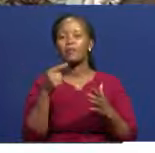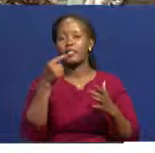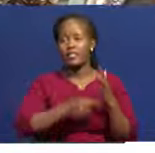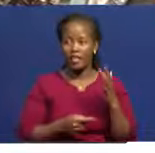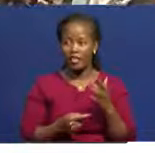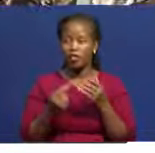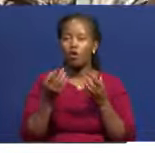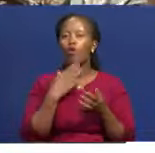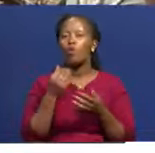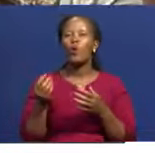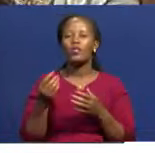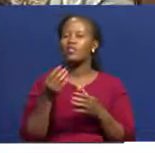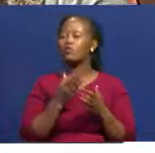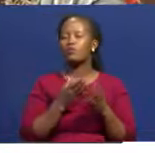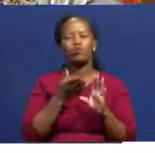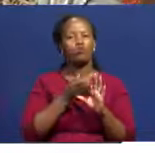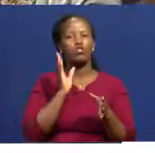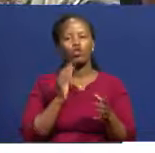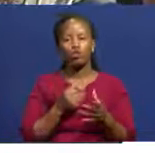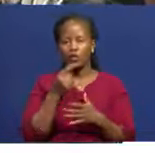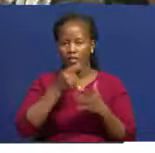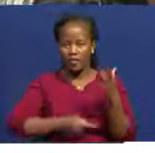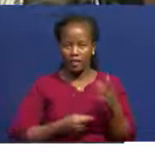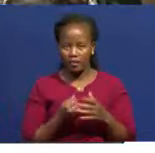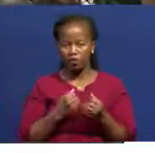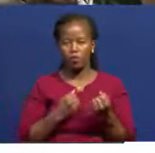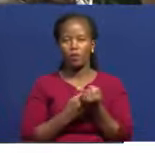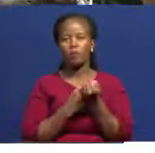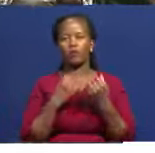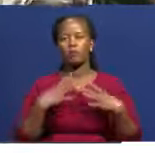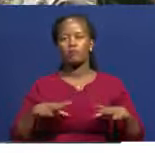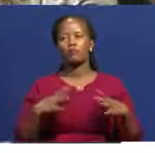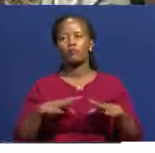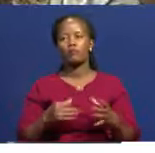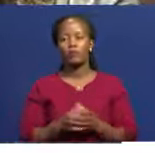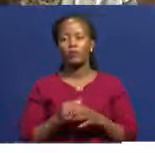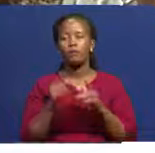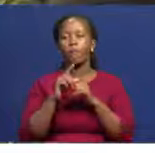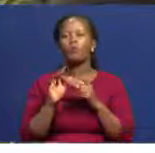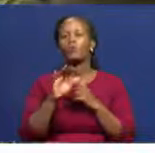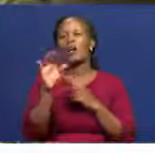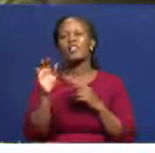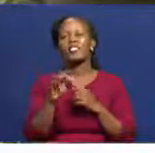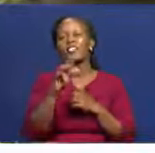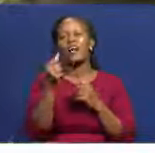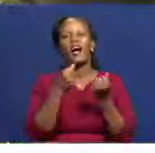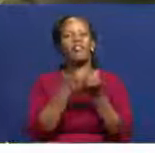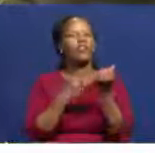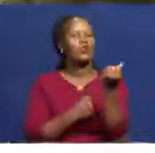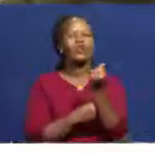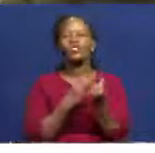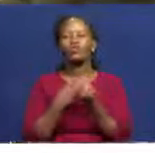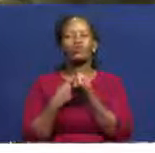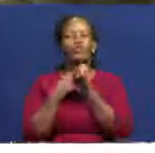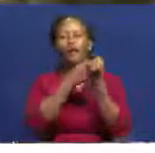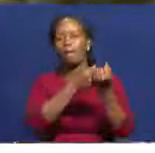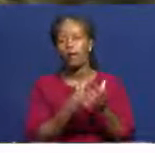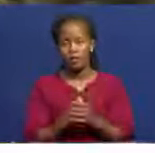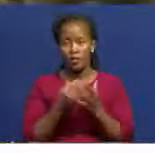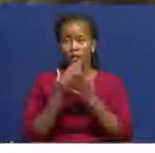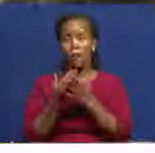can reach so many people. I will also want to ask other donors to follow suit. For an assistive technology device